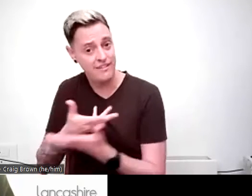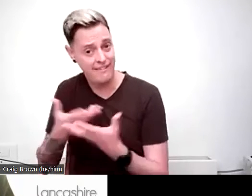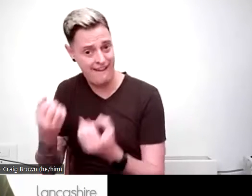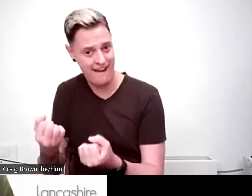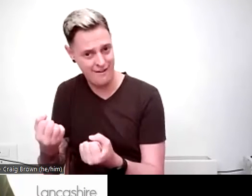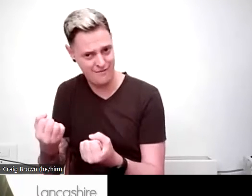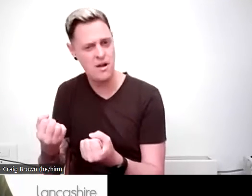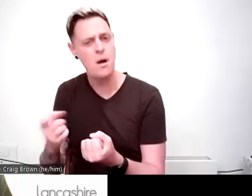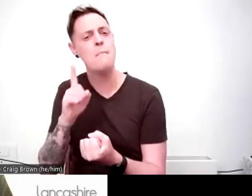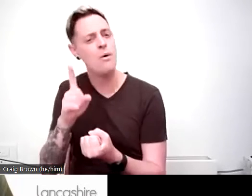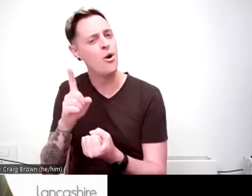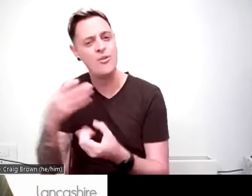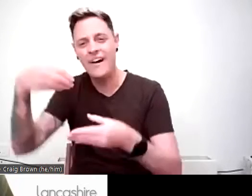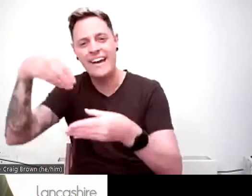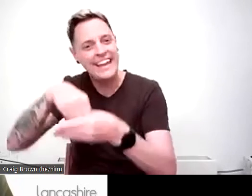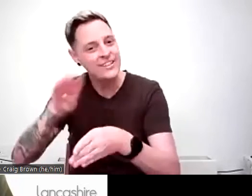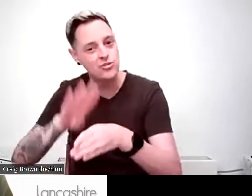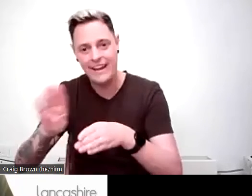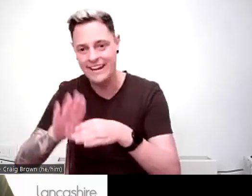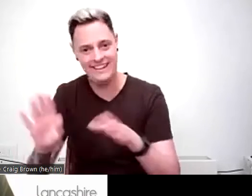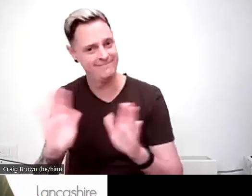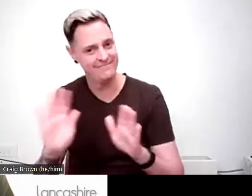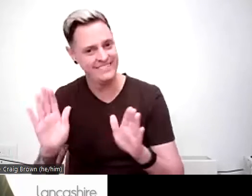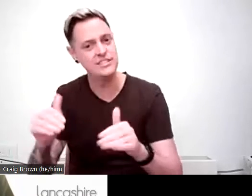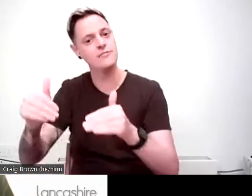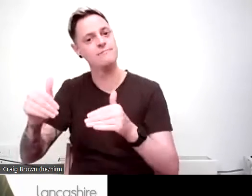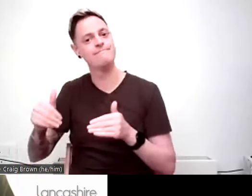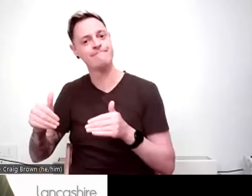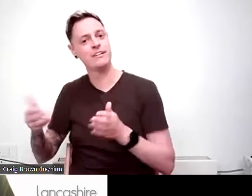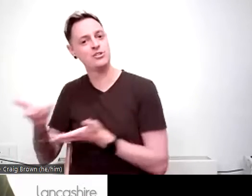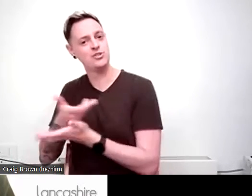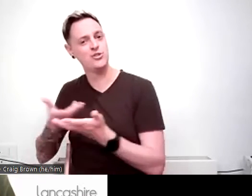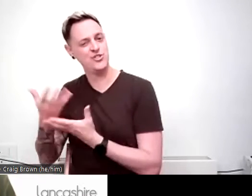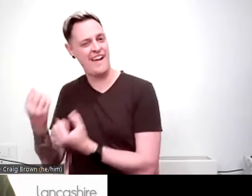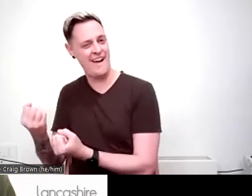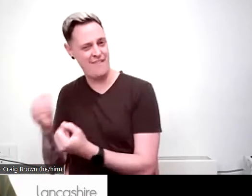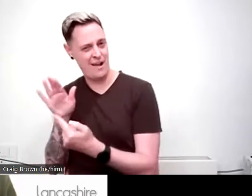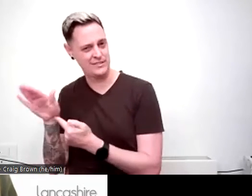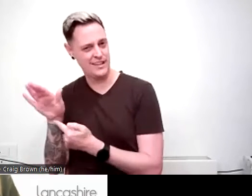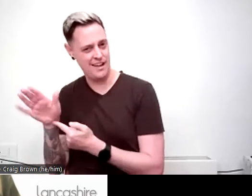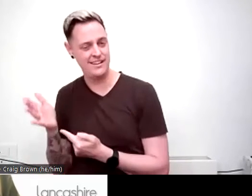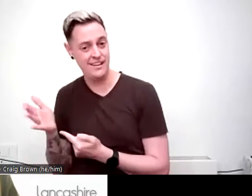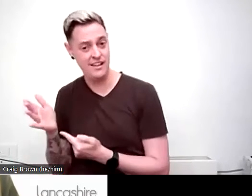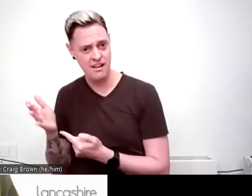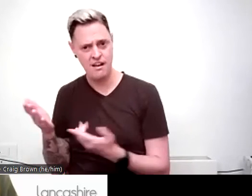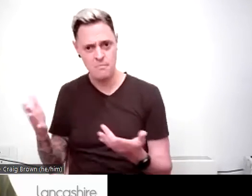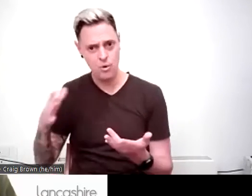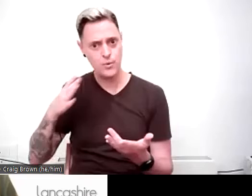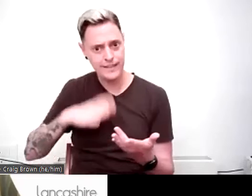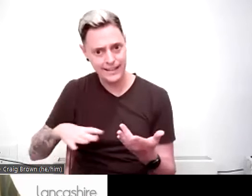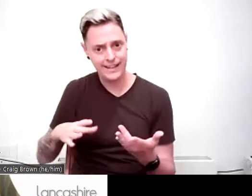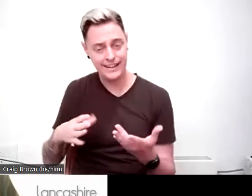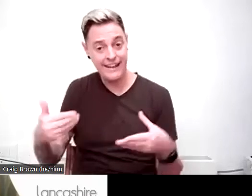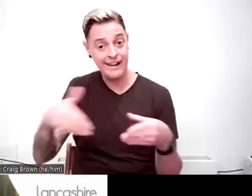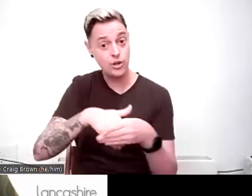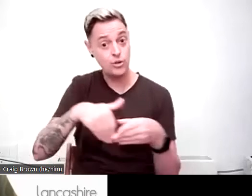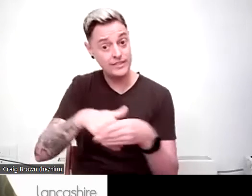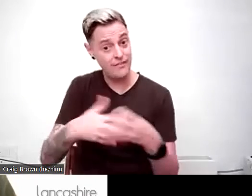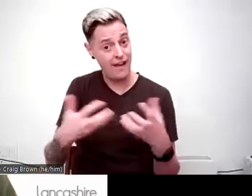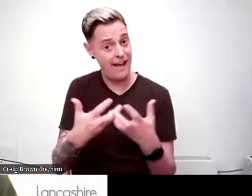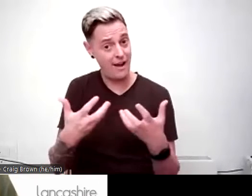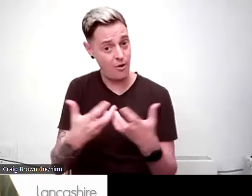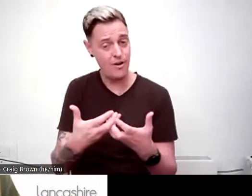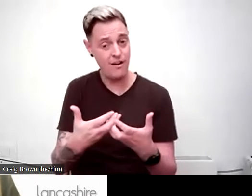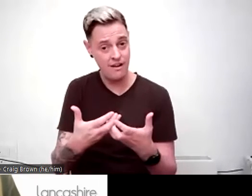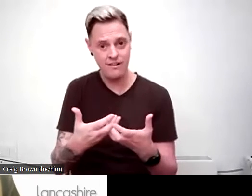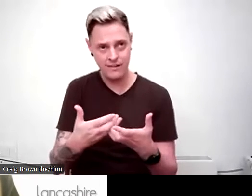the training. And I think that is something that is really, really necessary, is if you want to be inclusive, you need to put